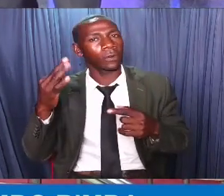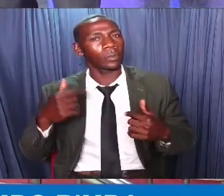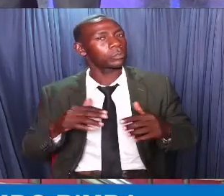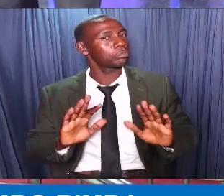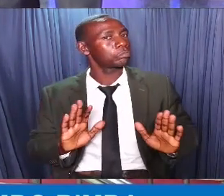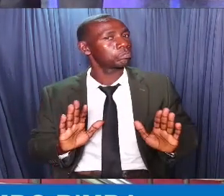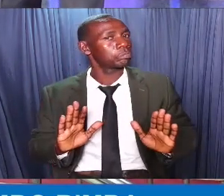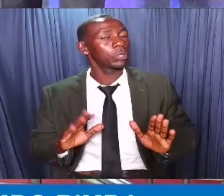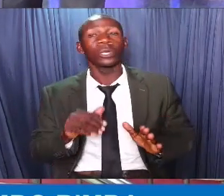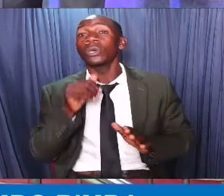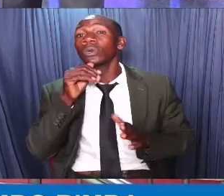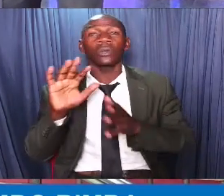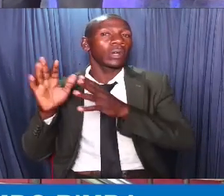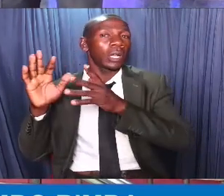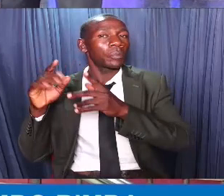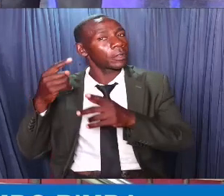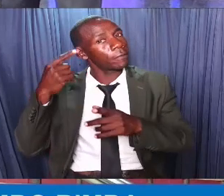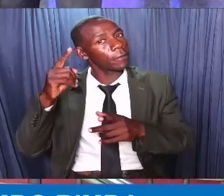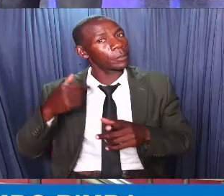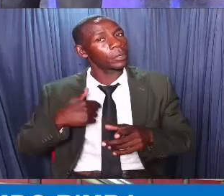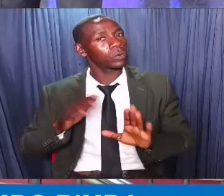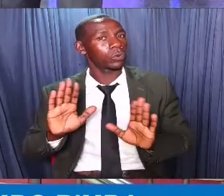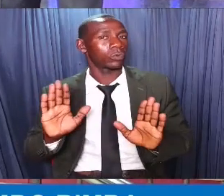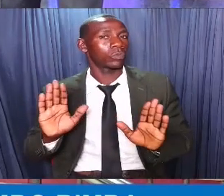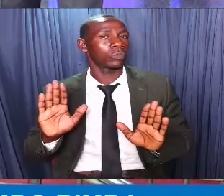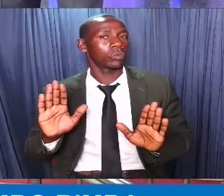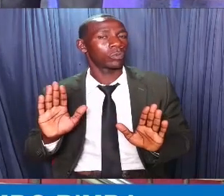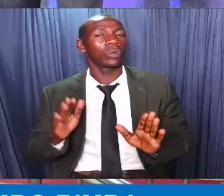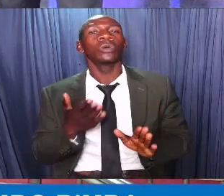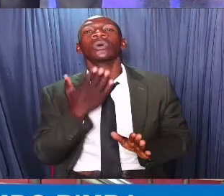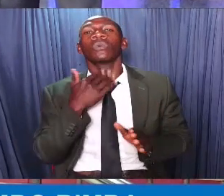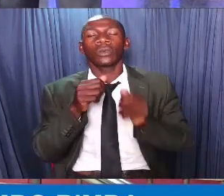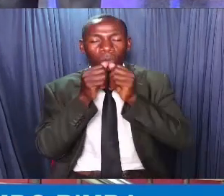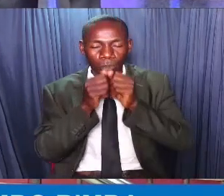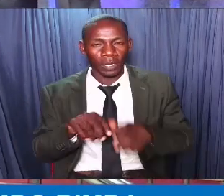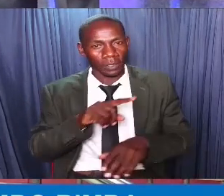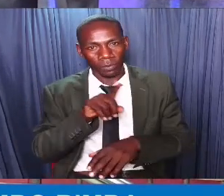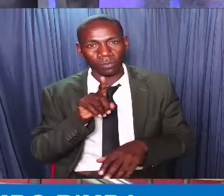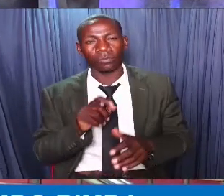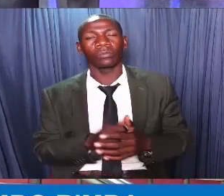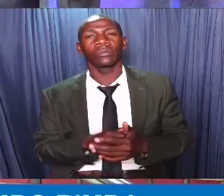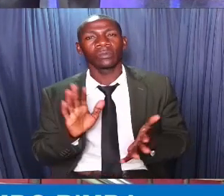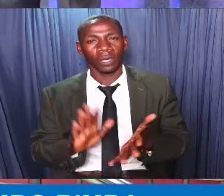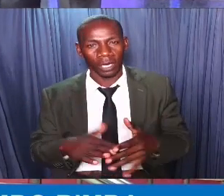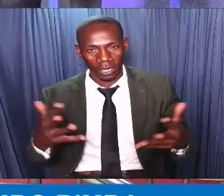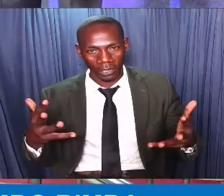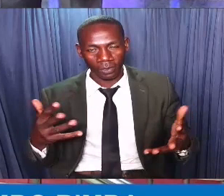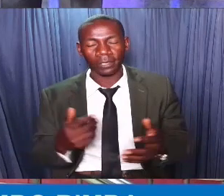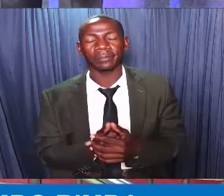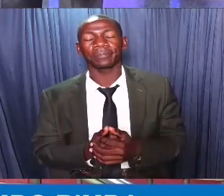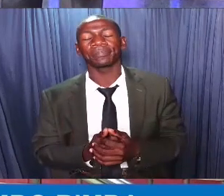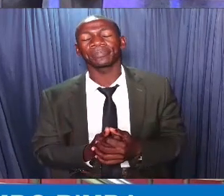for me. Amunipigii mimi makofi. You are not clapping for me. Tunataka mbarikiwe. You want to be blessed. Hallelujah.